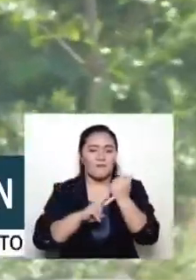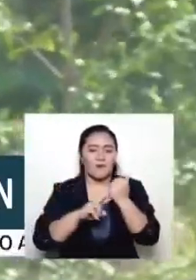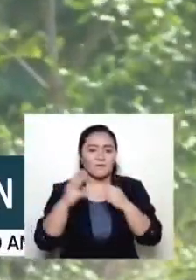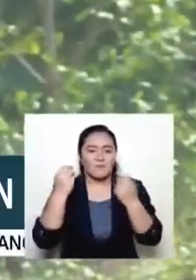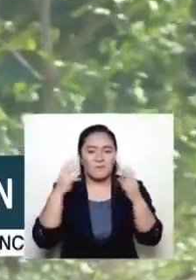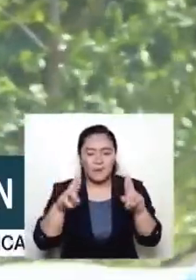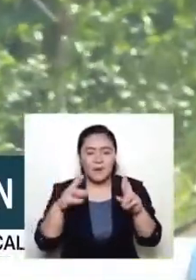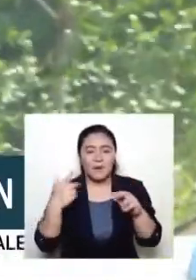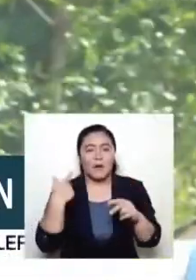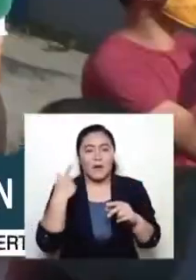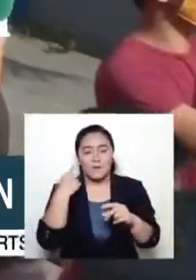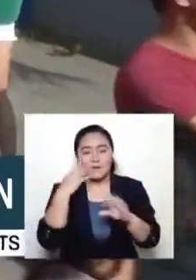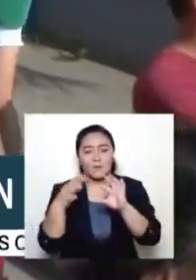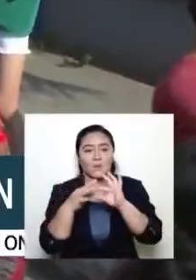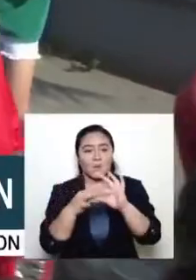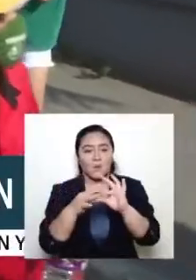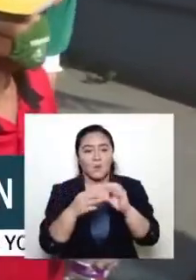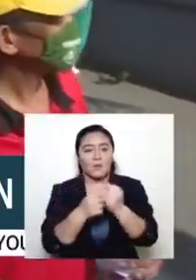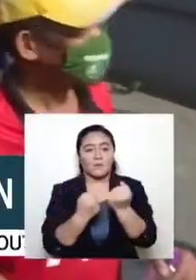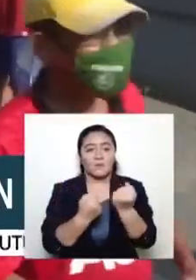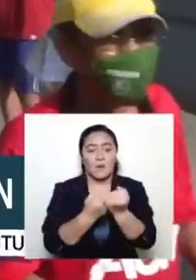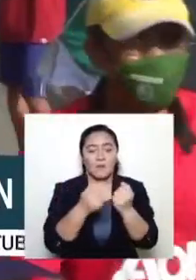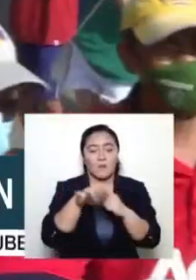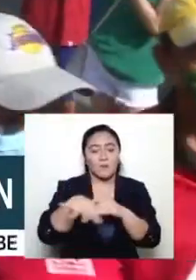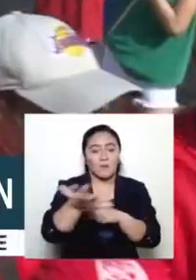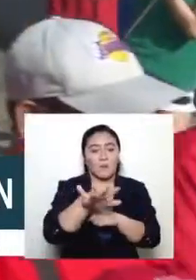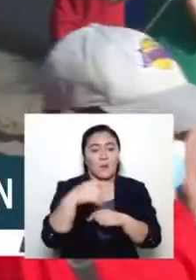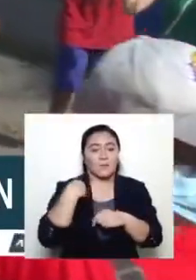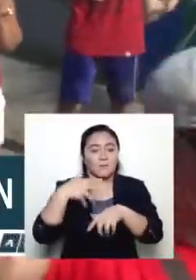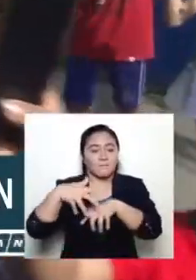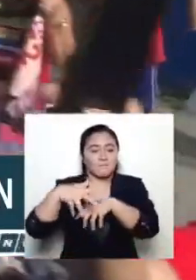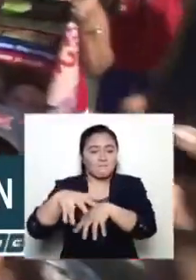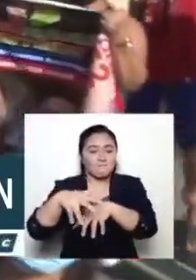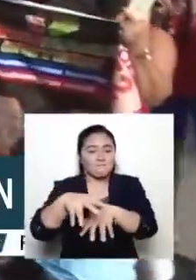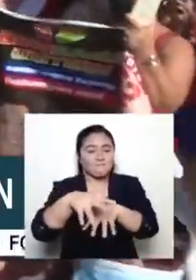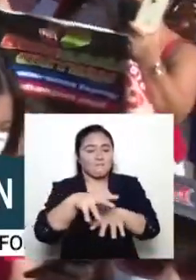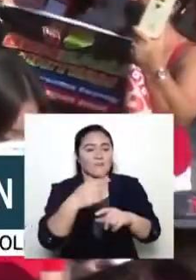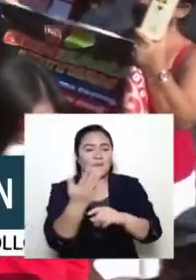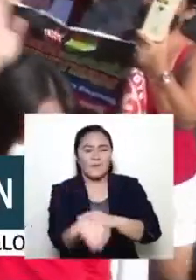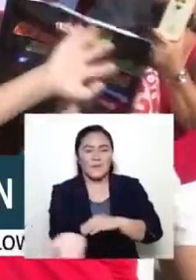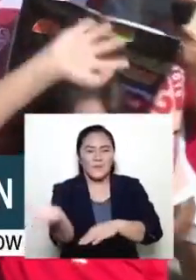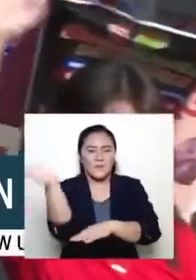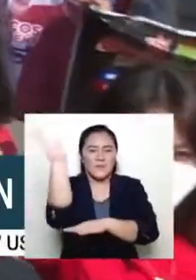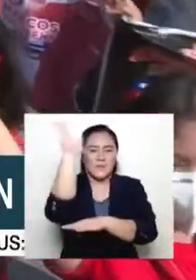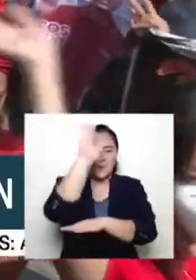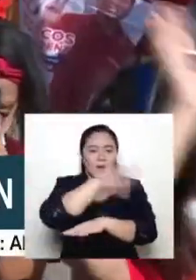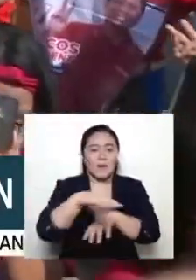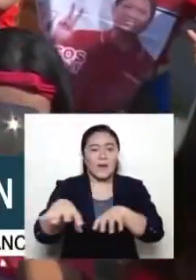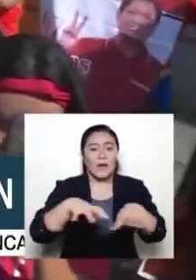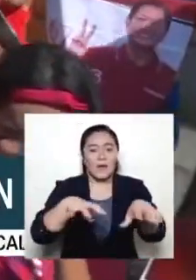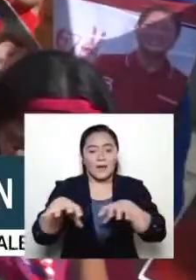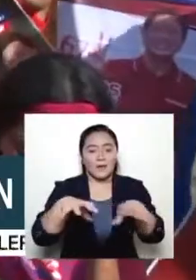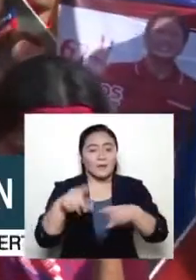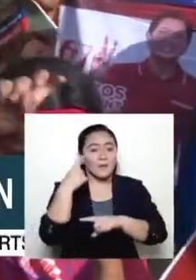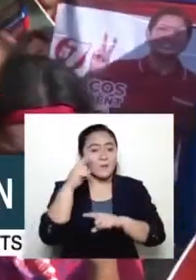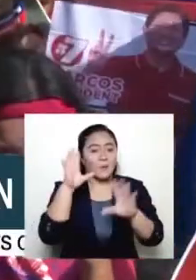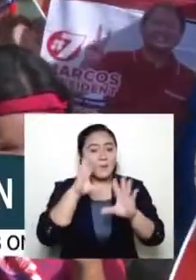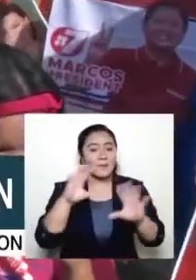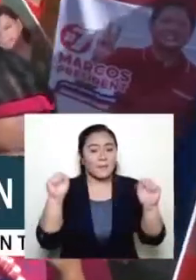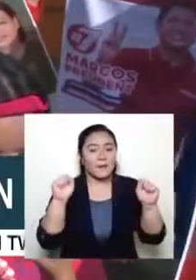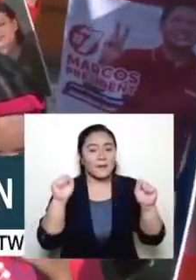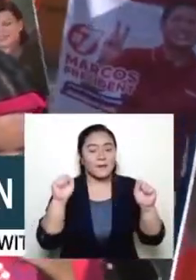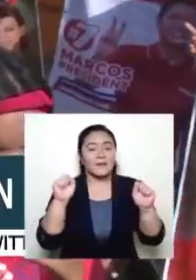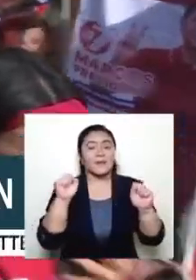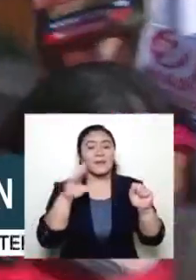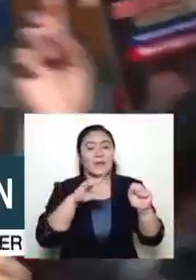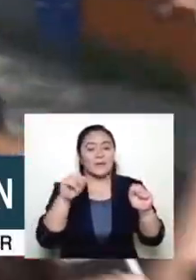greeted them here in their rally. So again, a day-long campaign activity for the presidential and vice presidential front